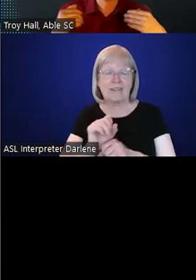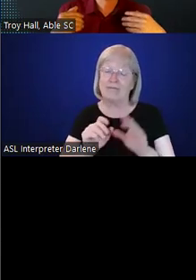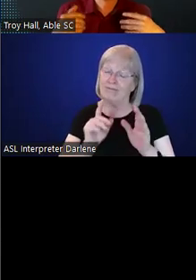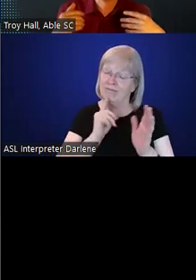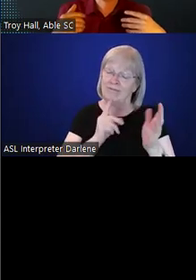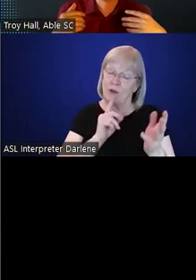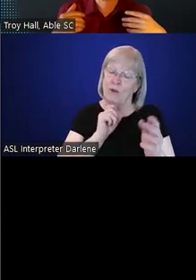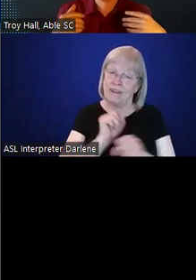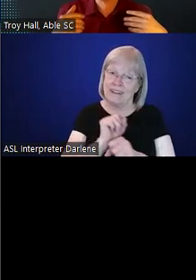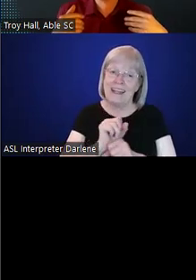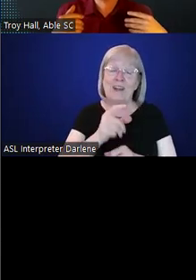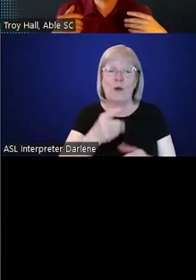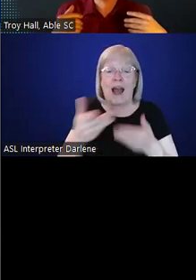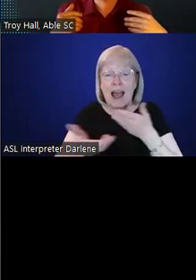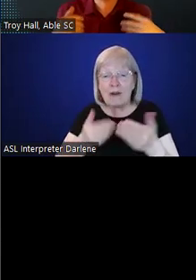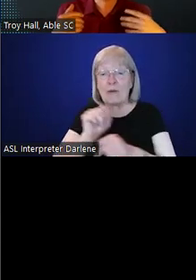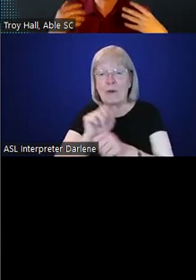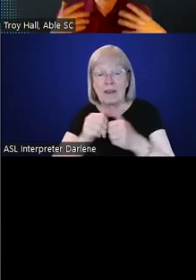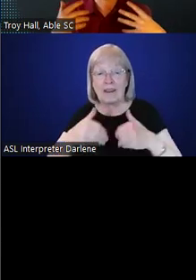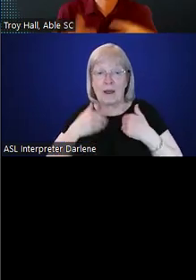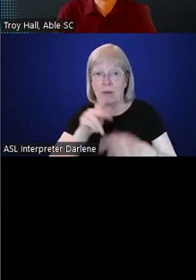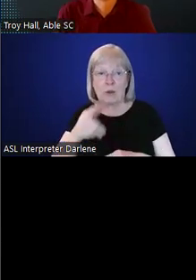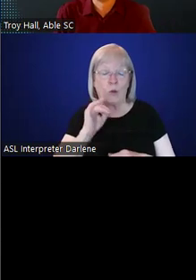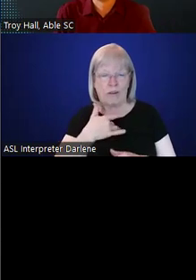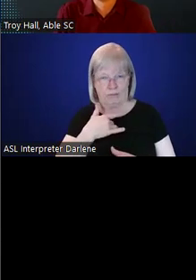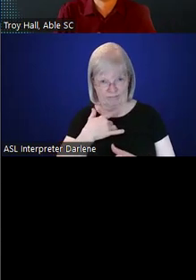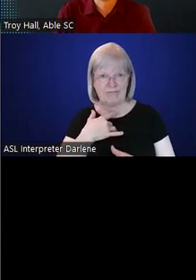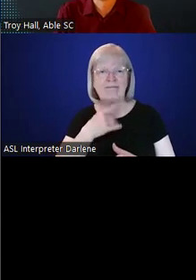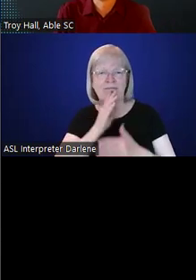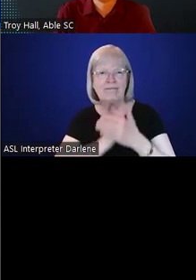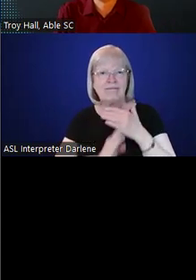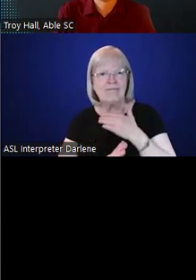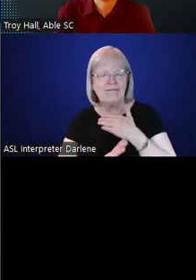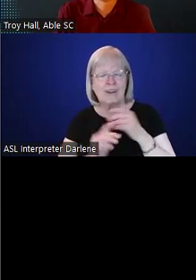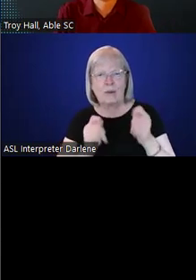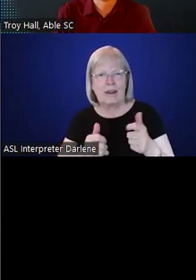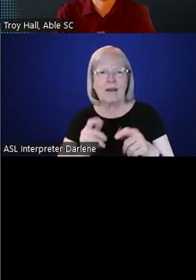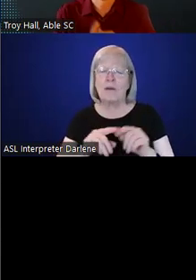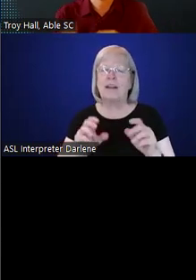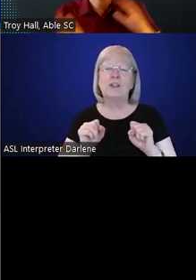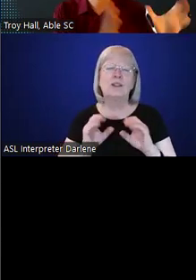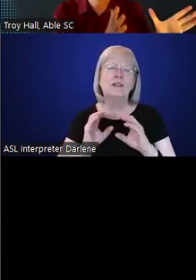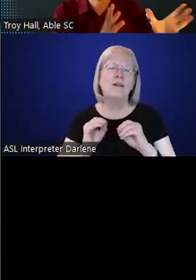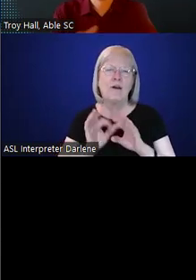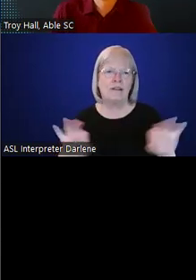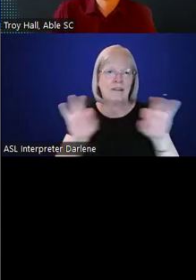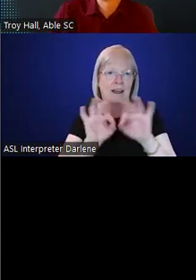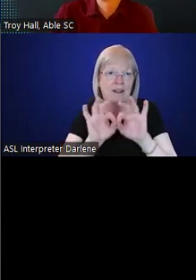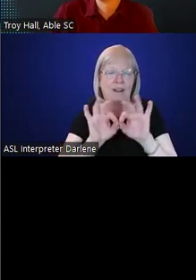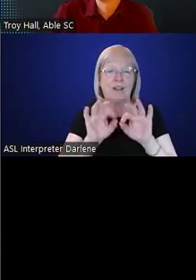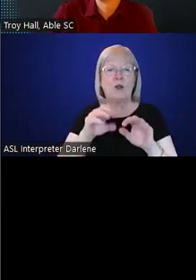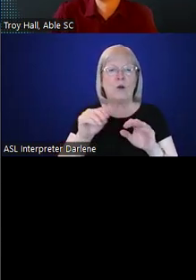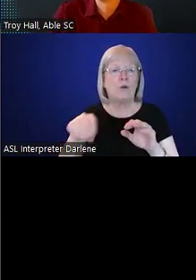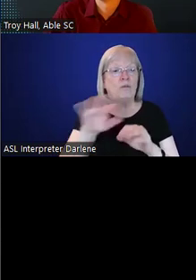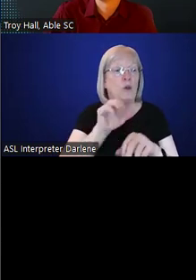will humble you really quickly. But it's incredibly vital to try and get our workforce into that